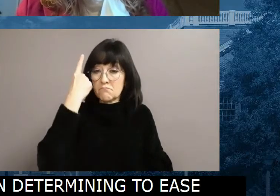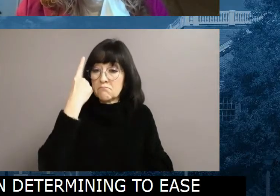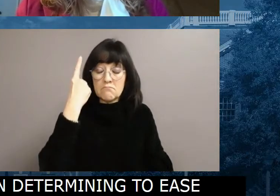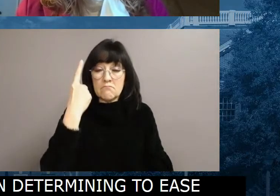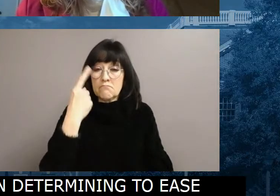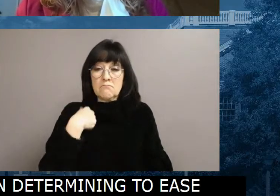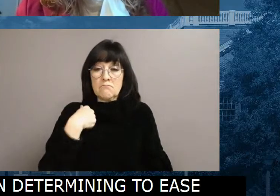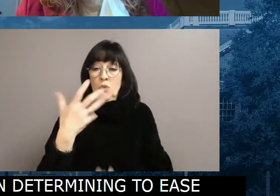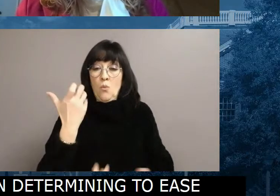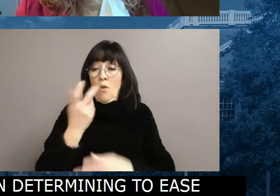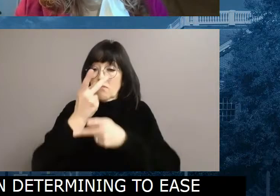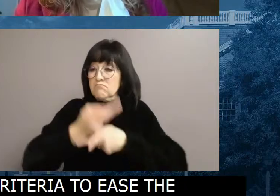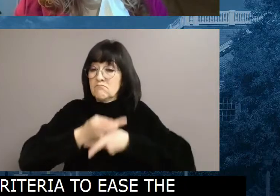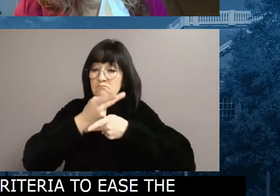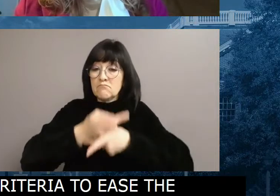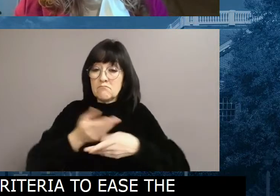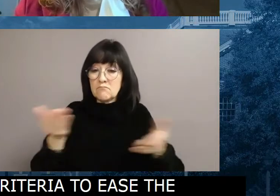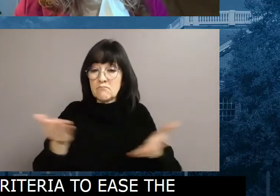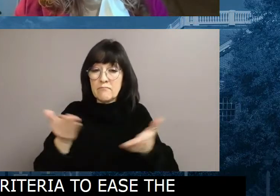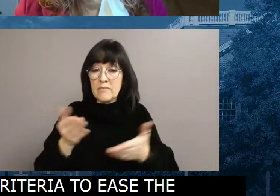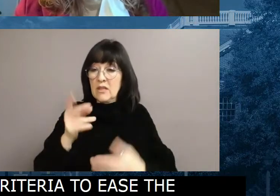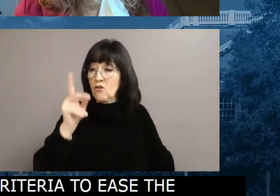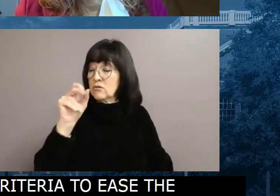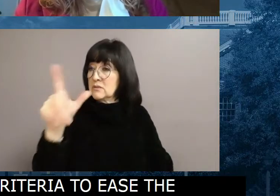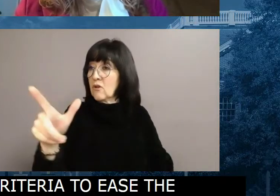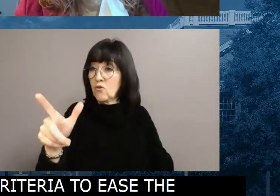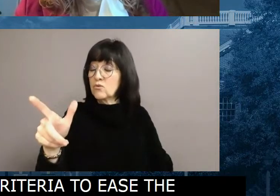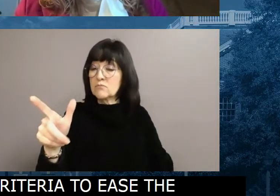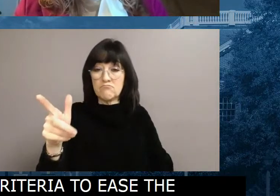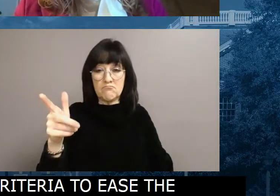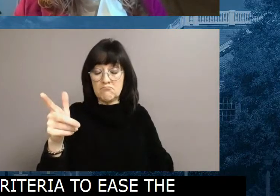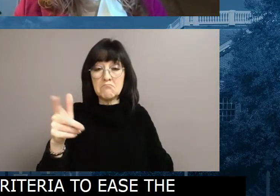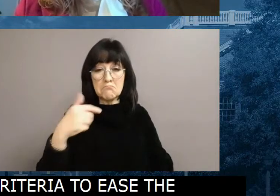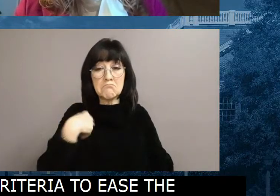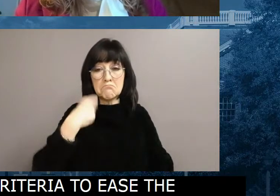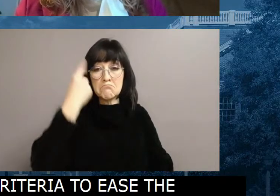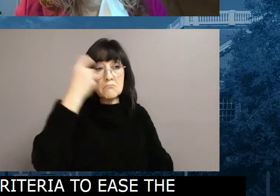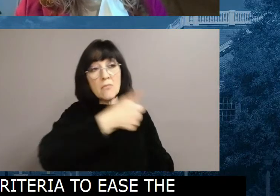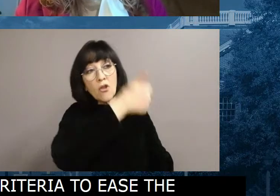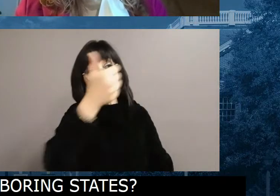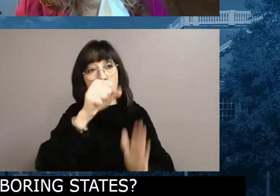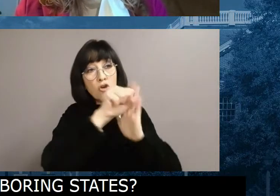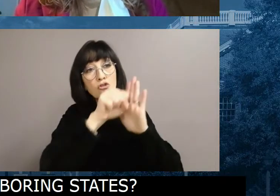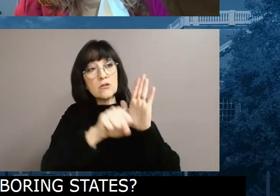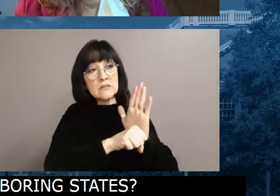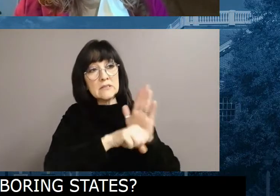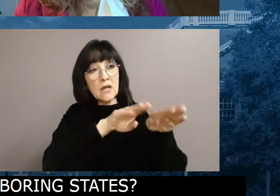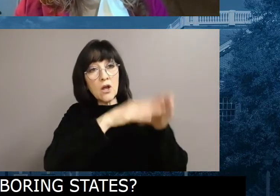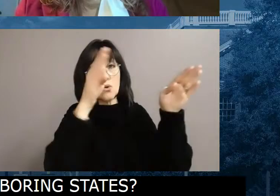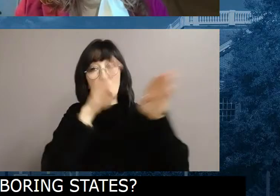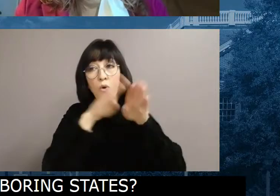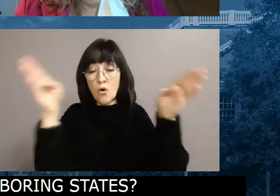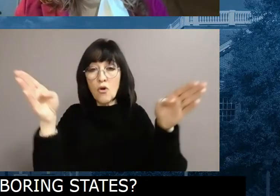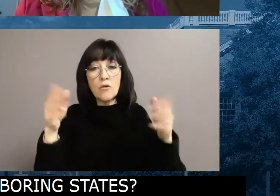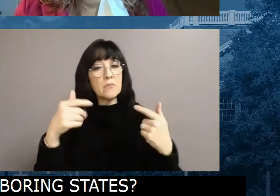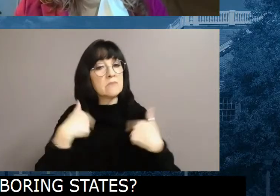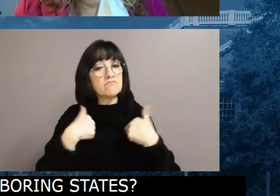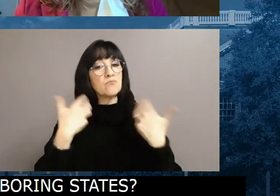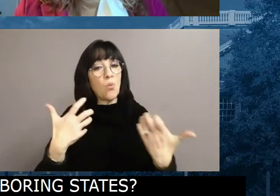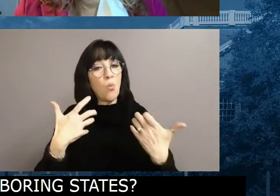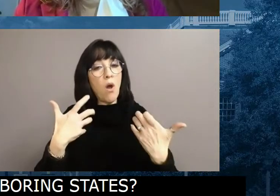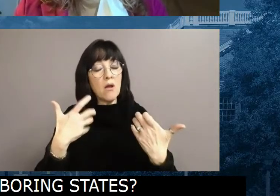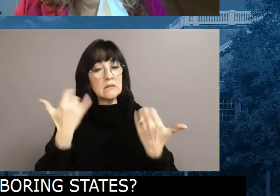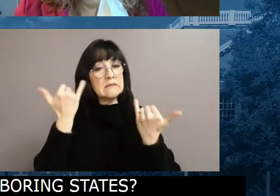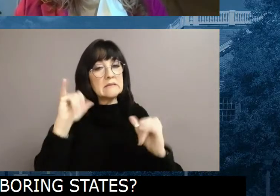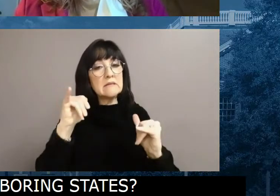message that there's a little bit of caution necessary. I think they know that that it's